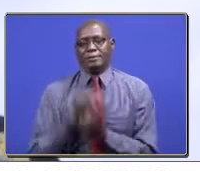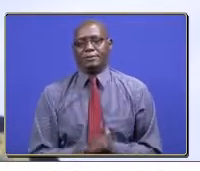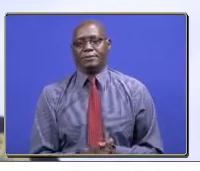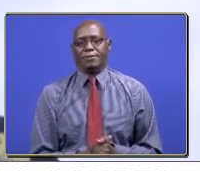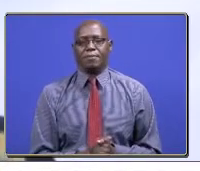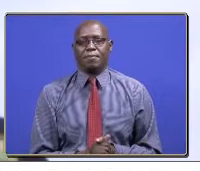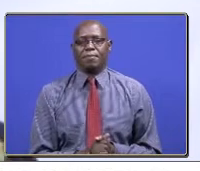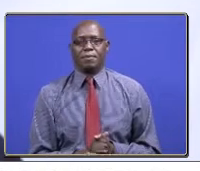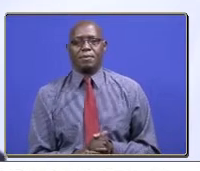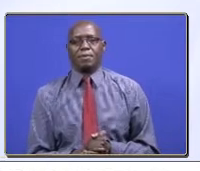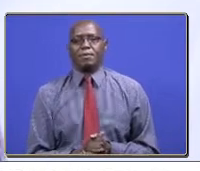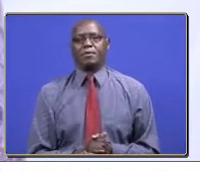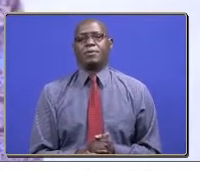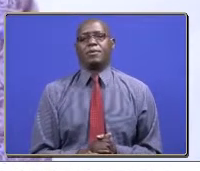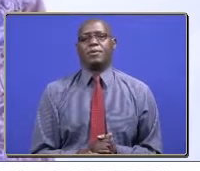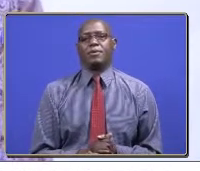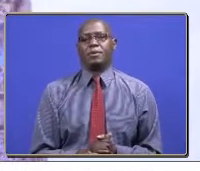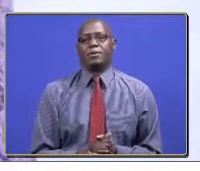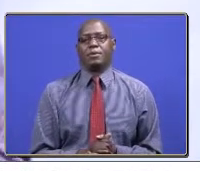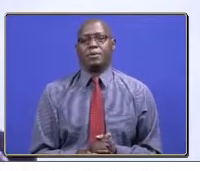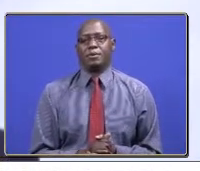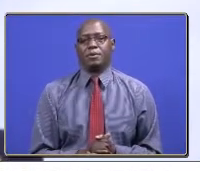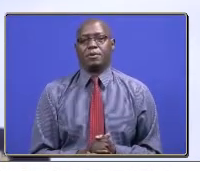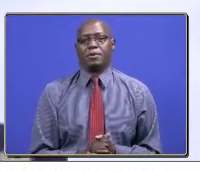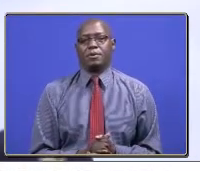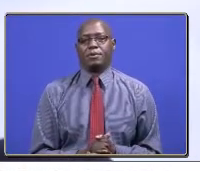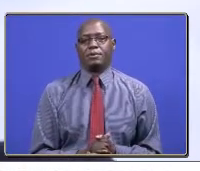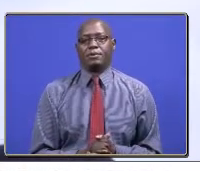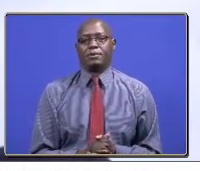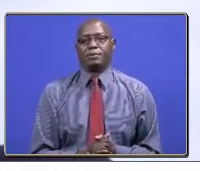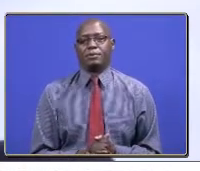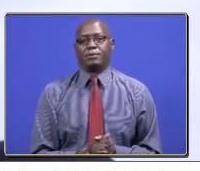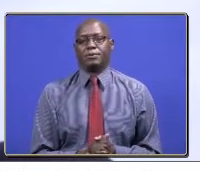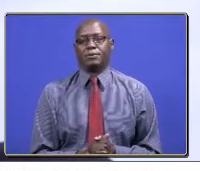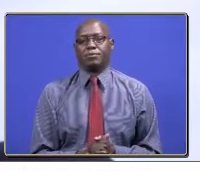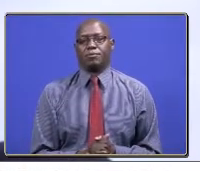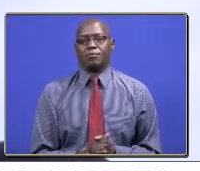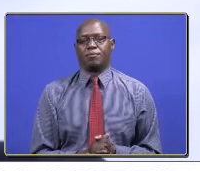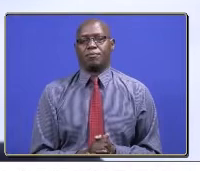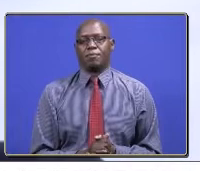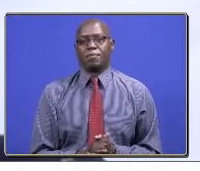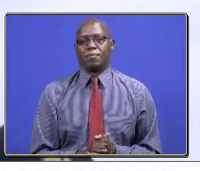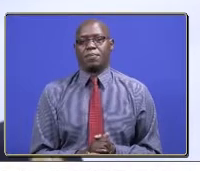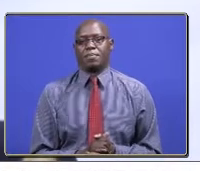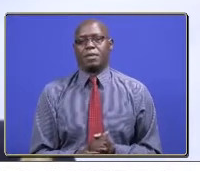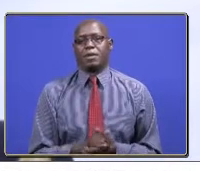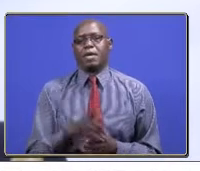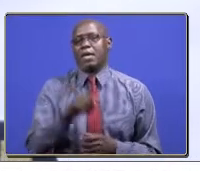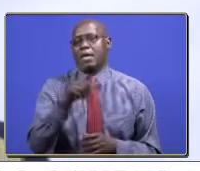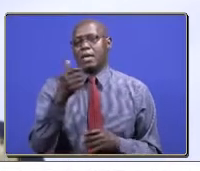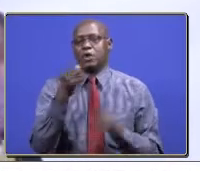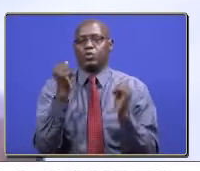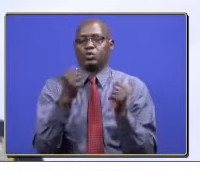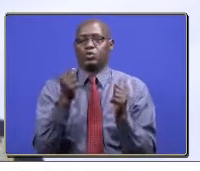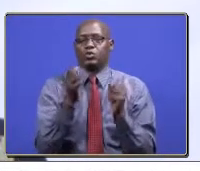do the detection of any insecurity, any collapse of social order, are these